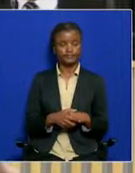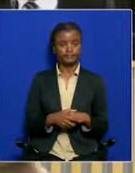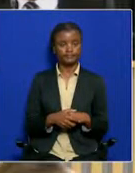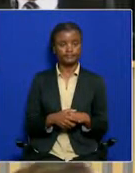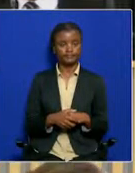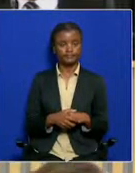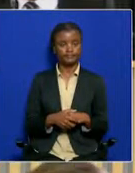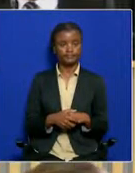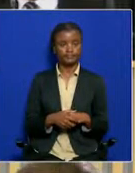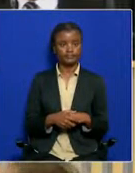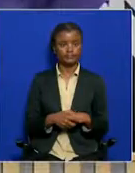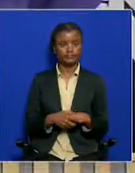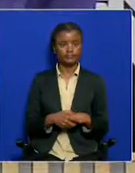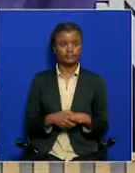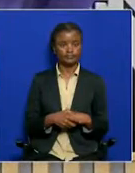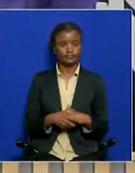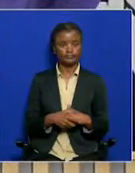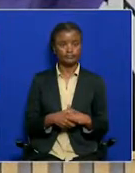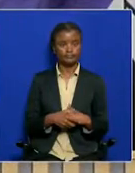Statement.